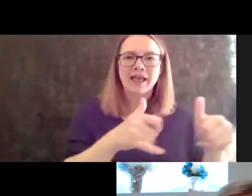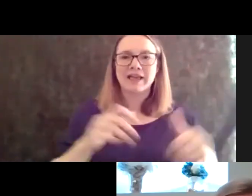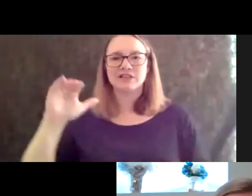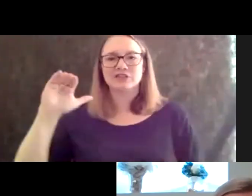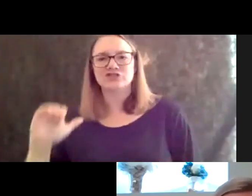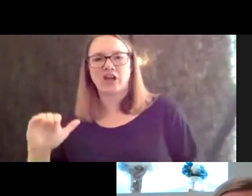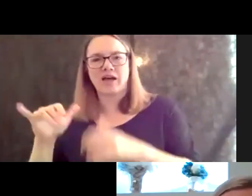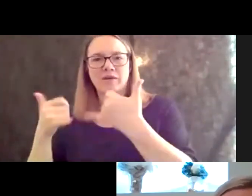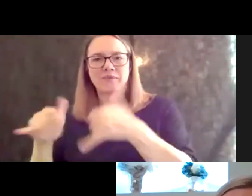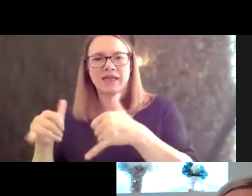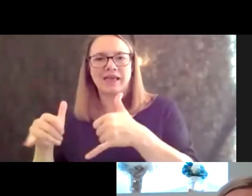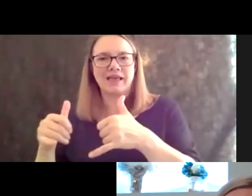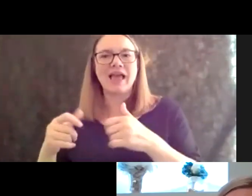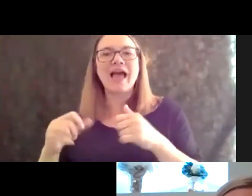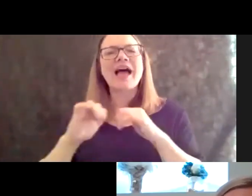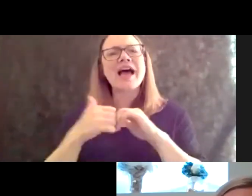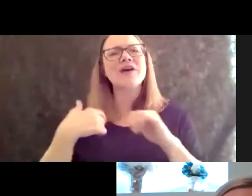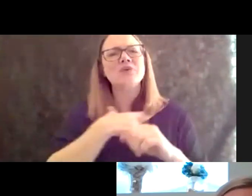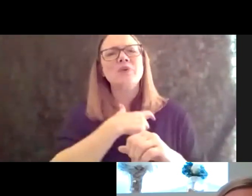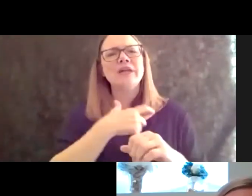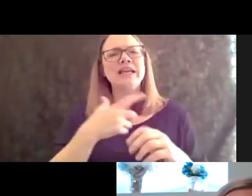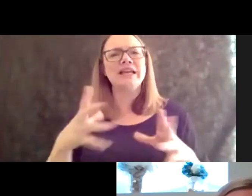that kind of feeling silly feeling?